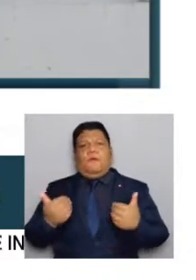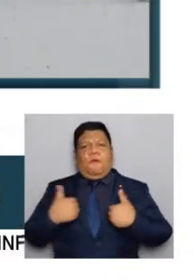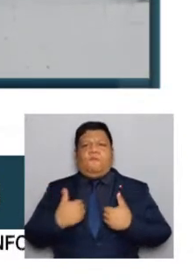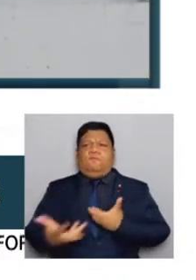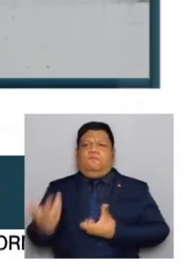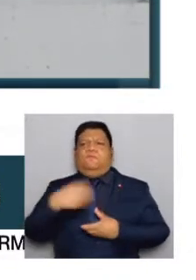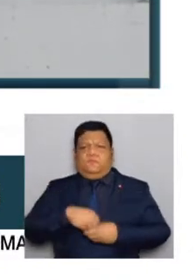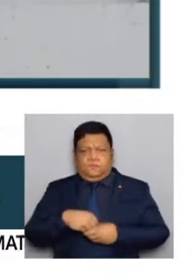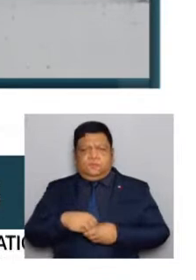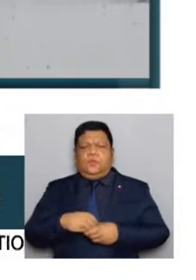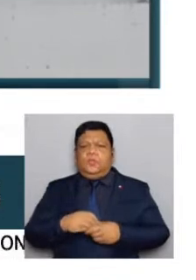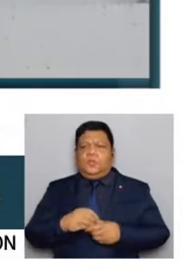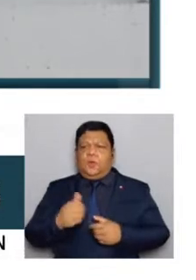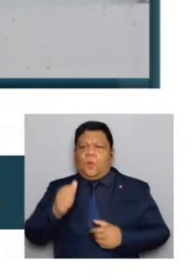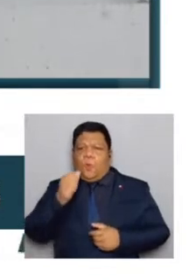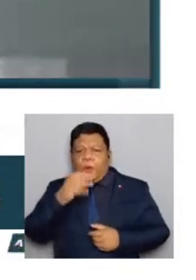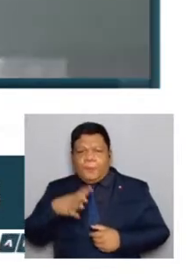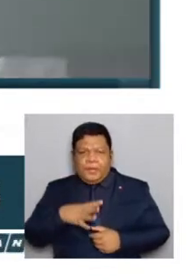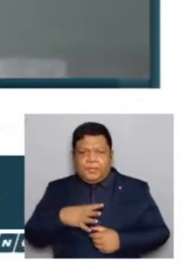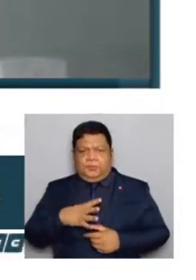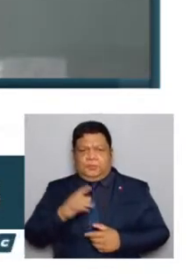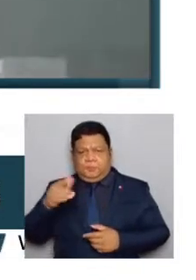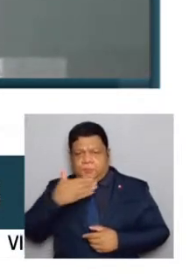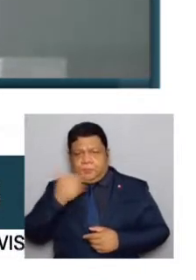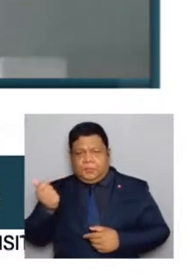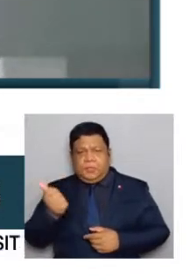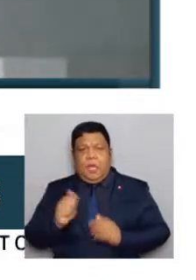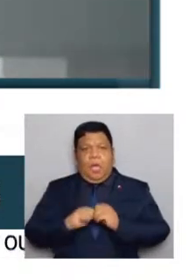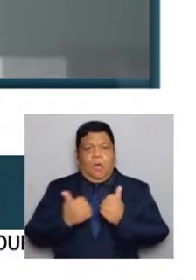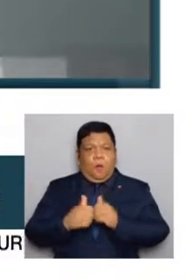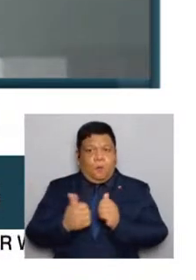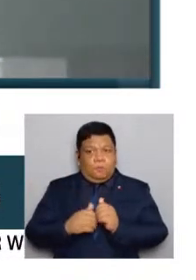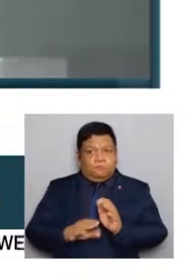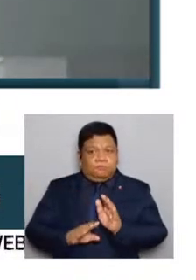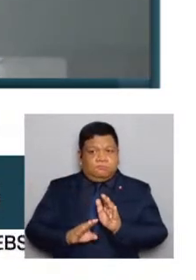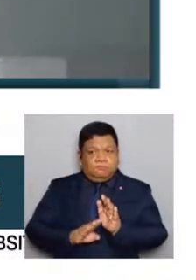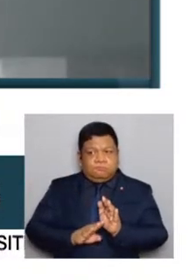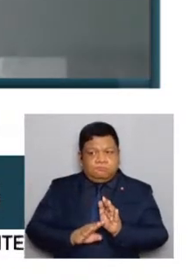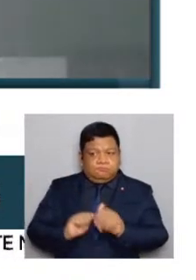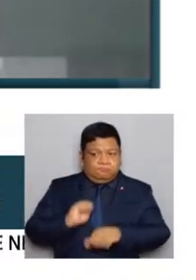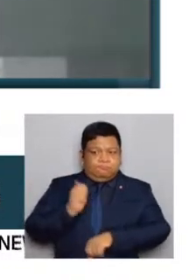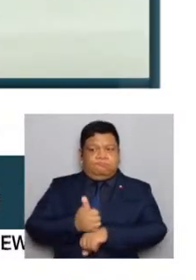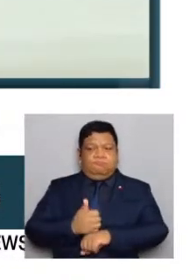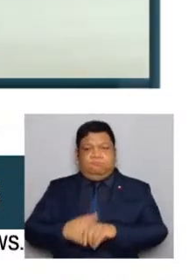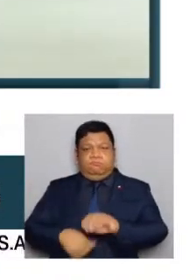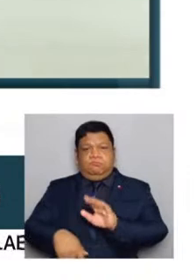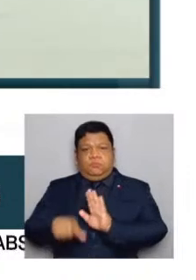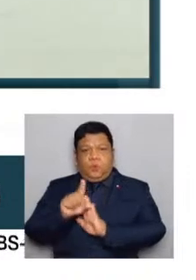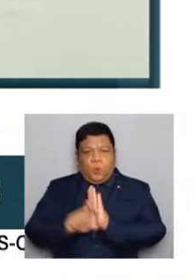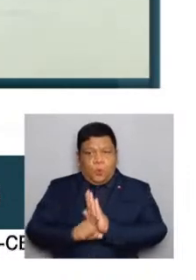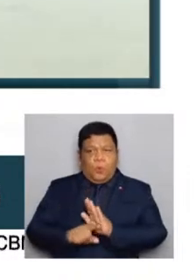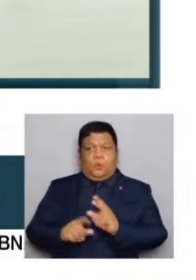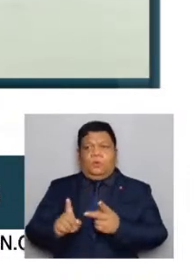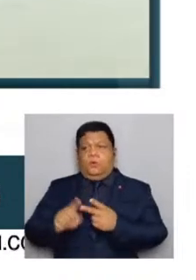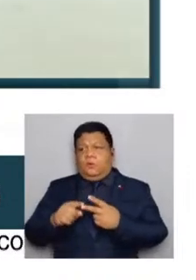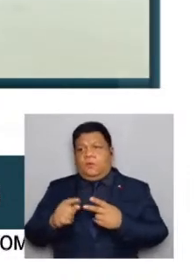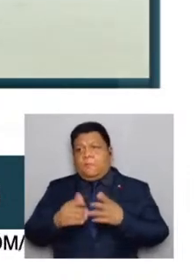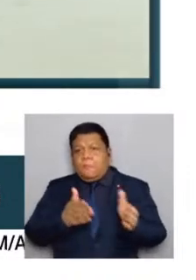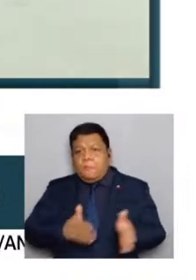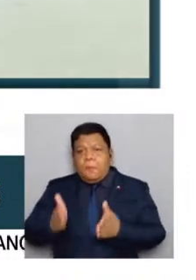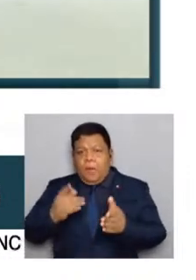of women in how we would develop these policies, recovery action plans and programs as